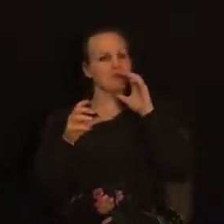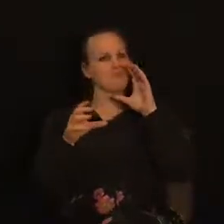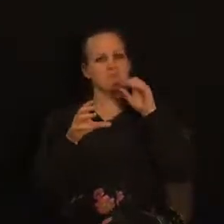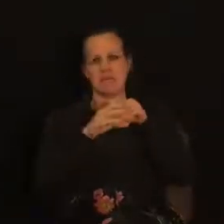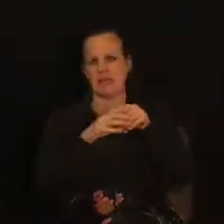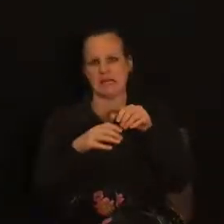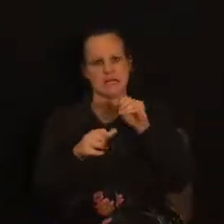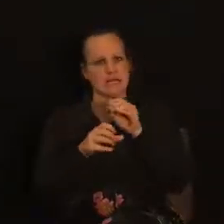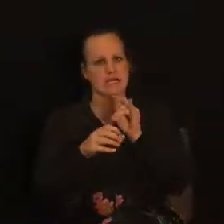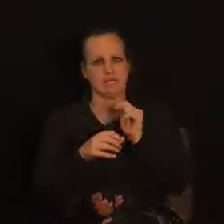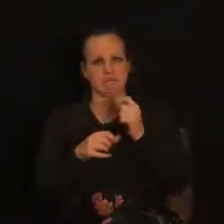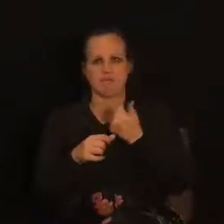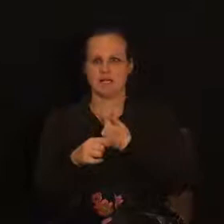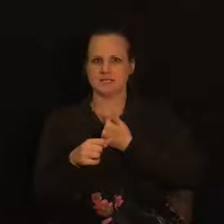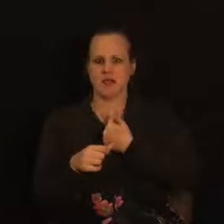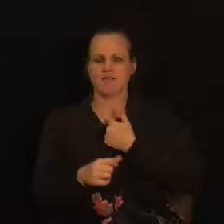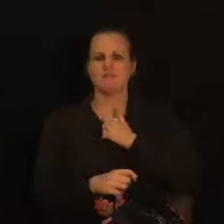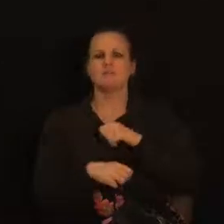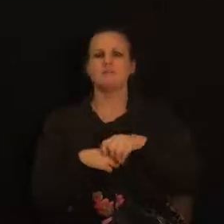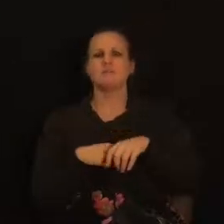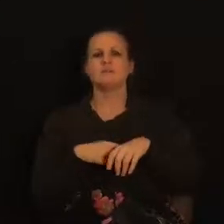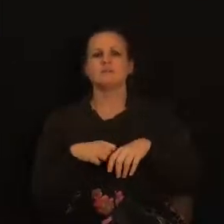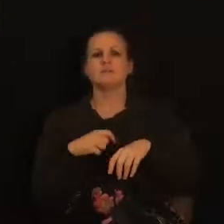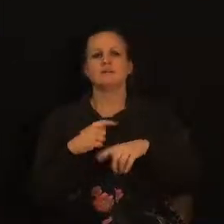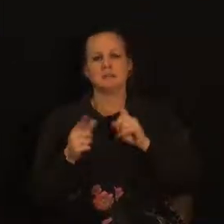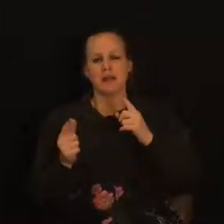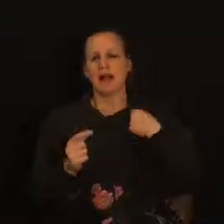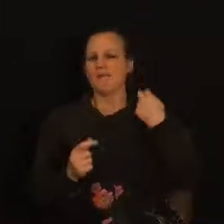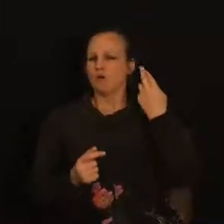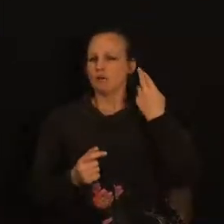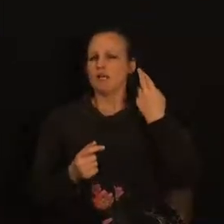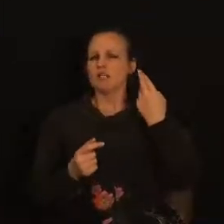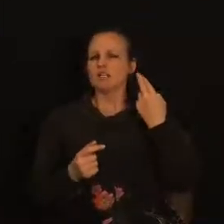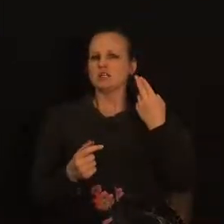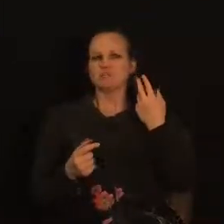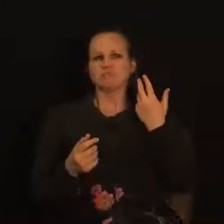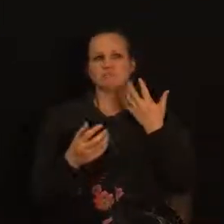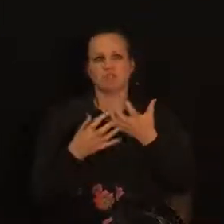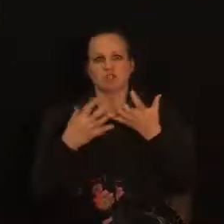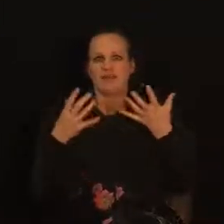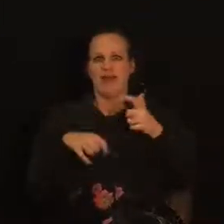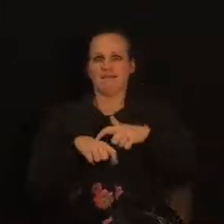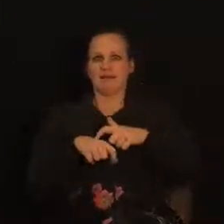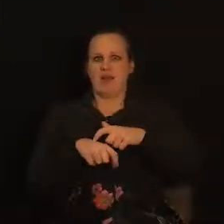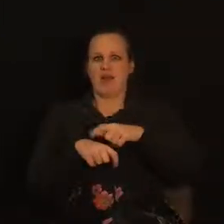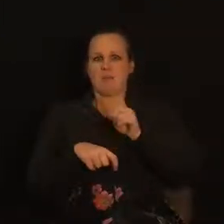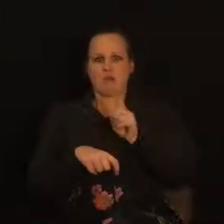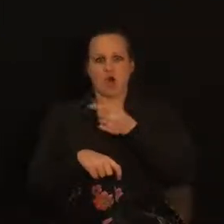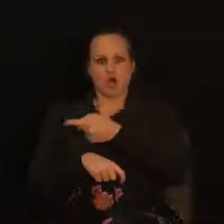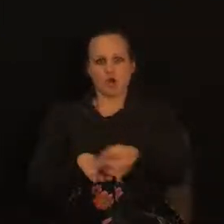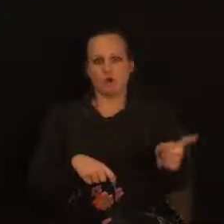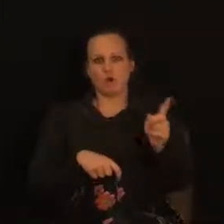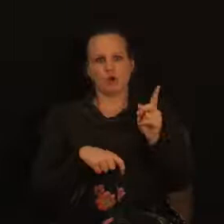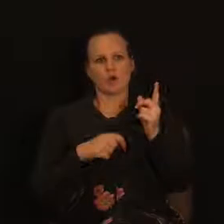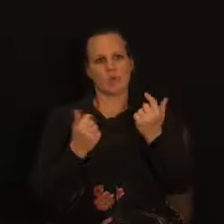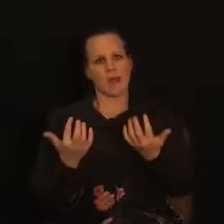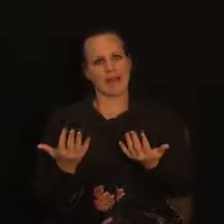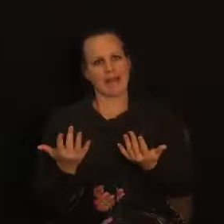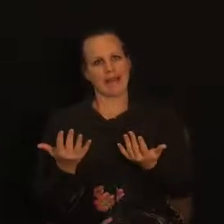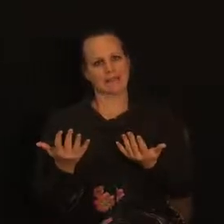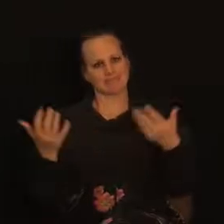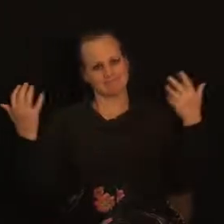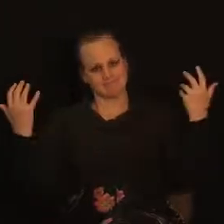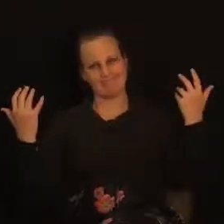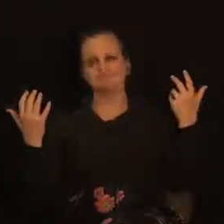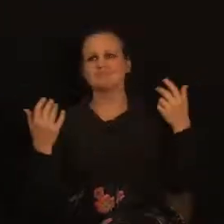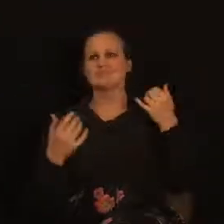I've been around it for a while. And what I've realized is that you spend a lot of time waiting. If any of you have ever been in the military, you may be able